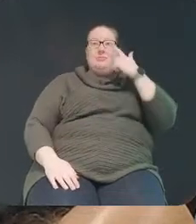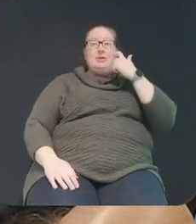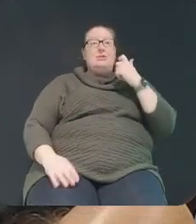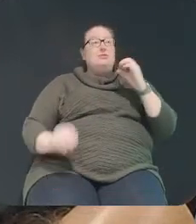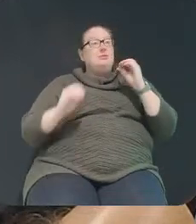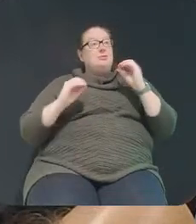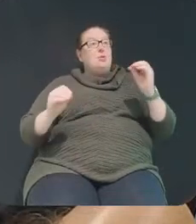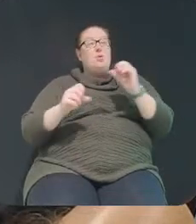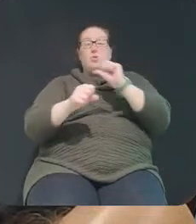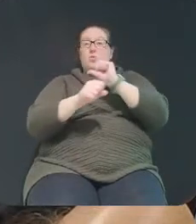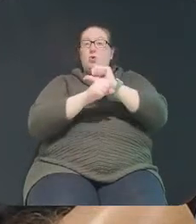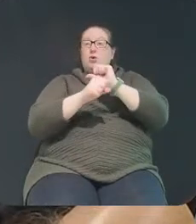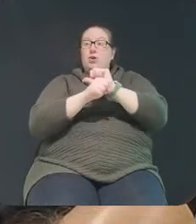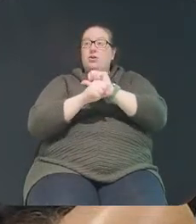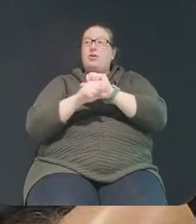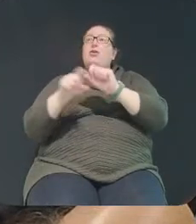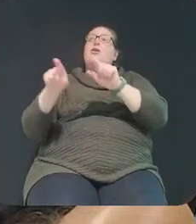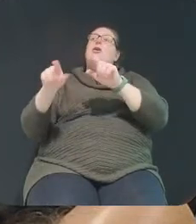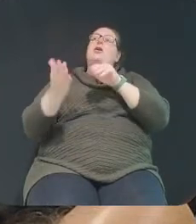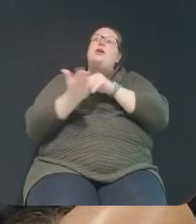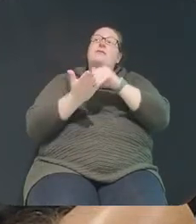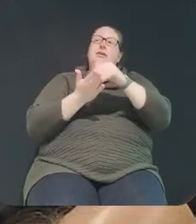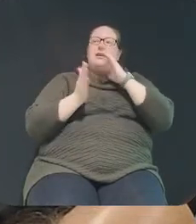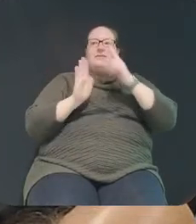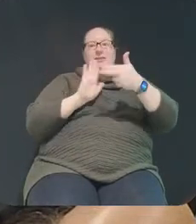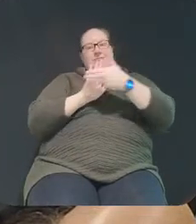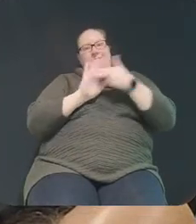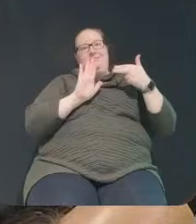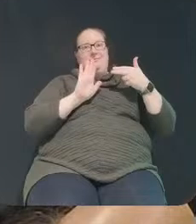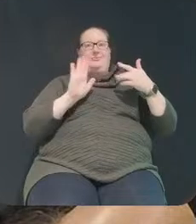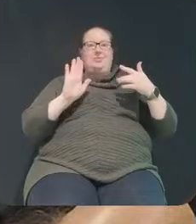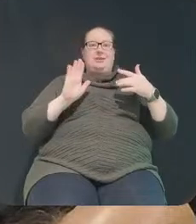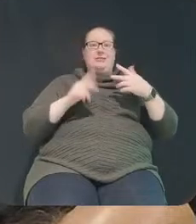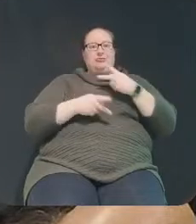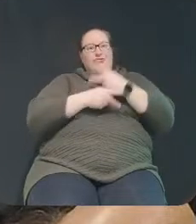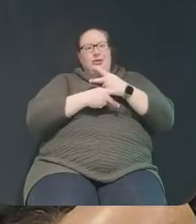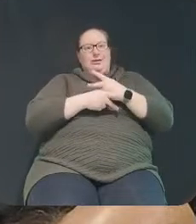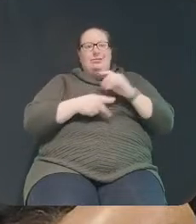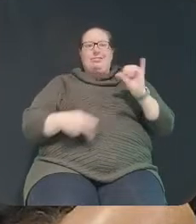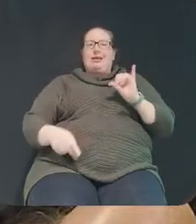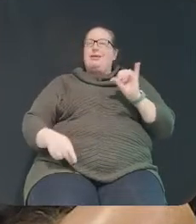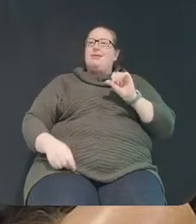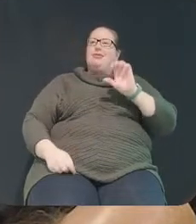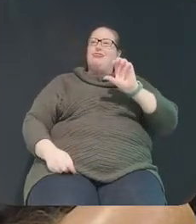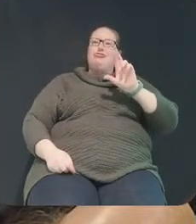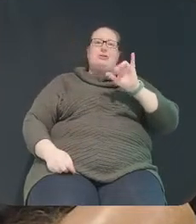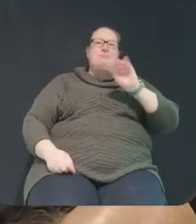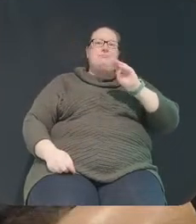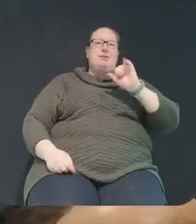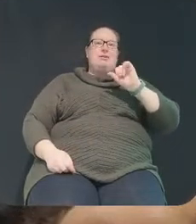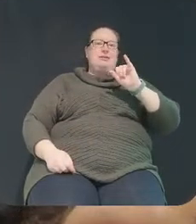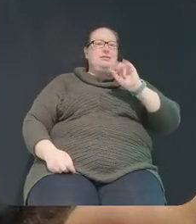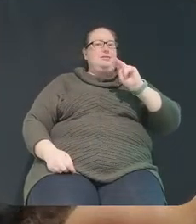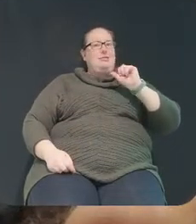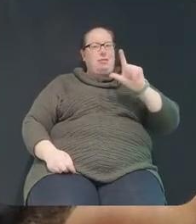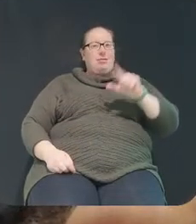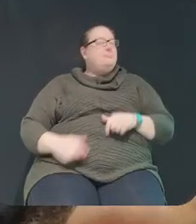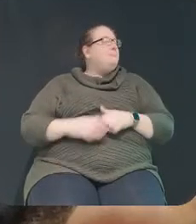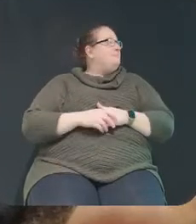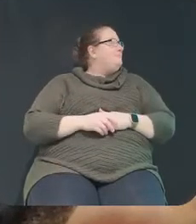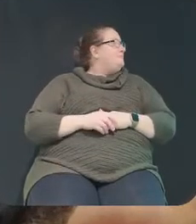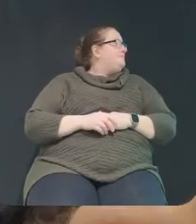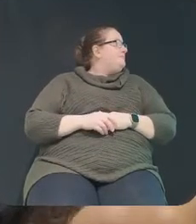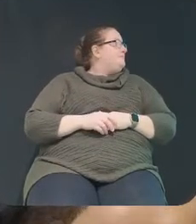work is often added the stigma of being treated as a vagrant or a criminal. What also stood out to me in the letter is